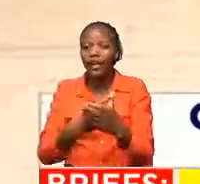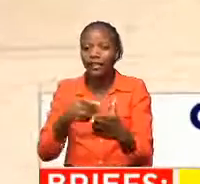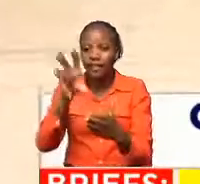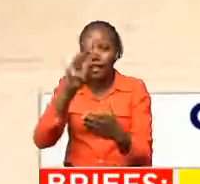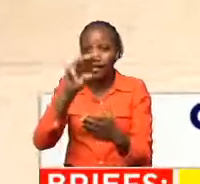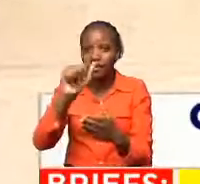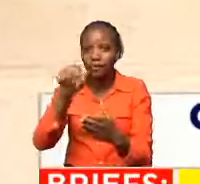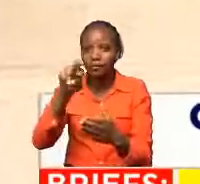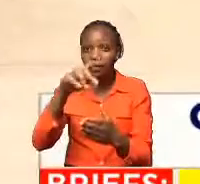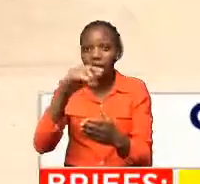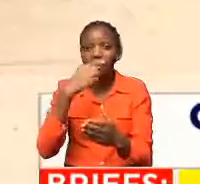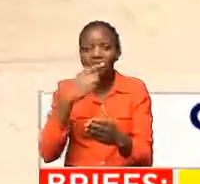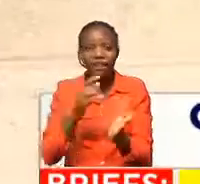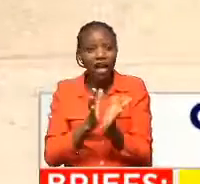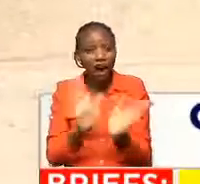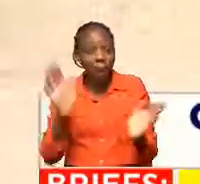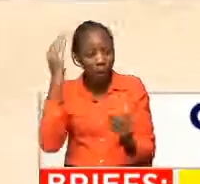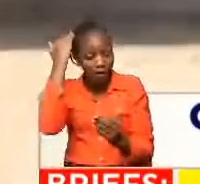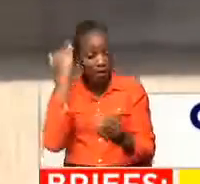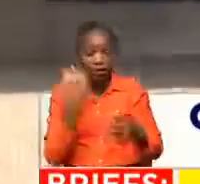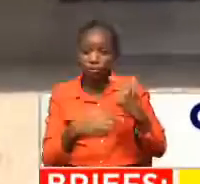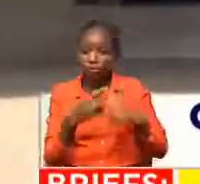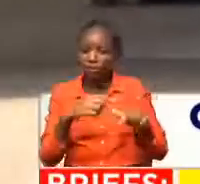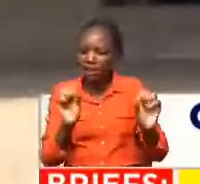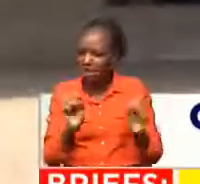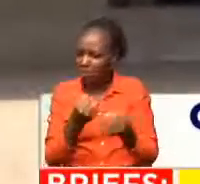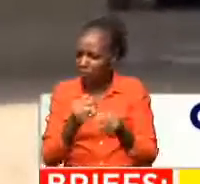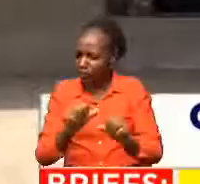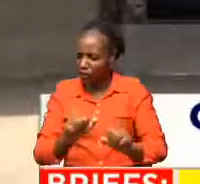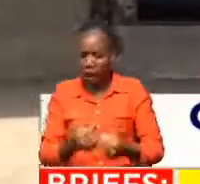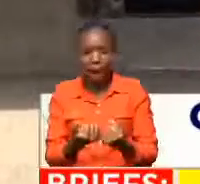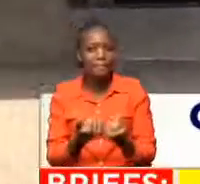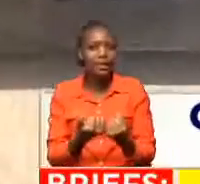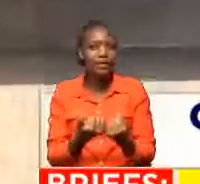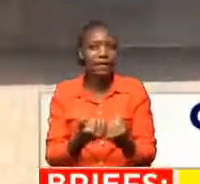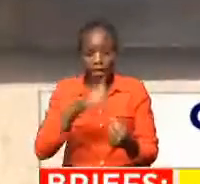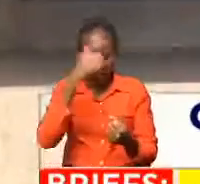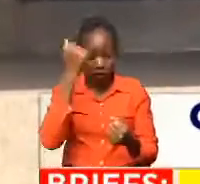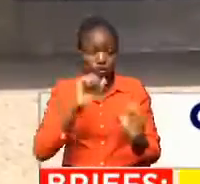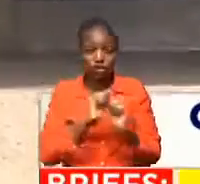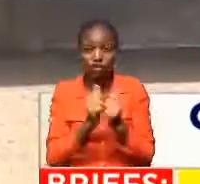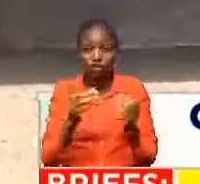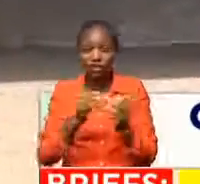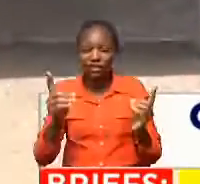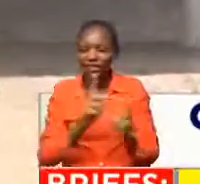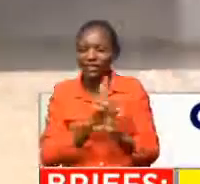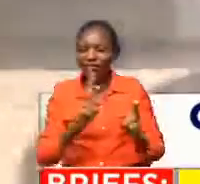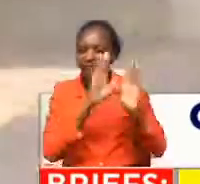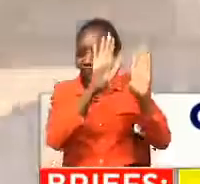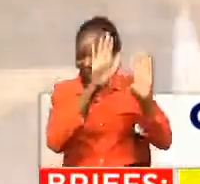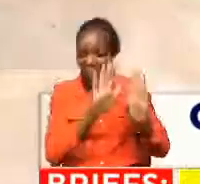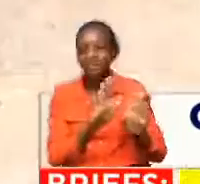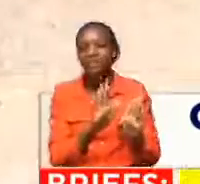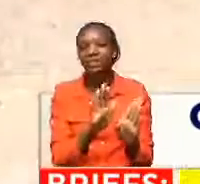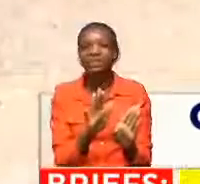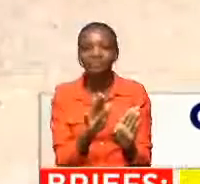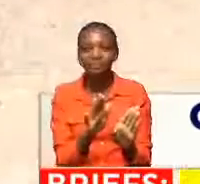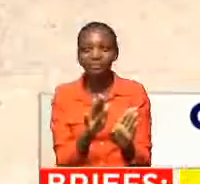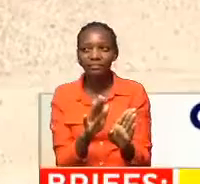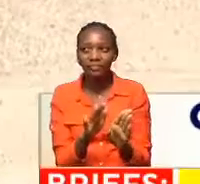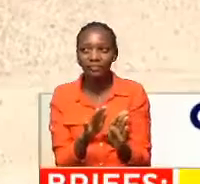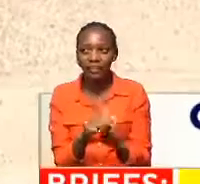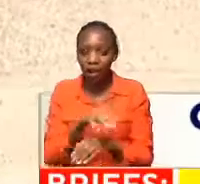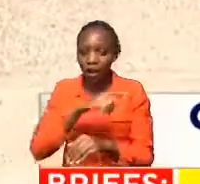session could be a prime ground for spreading the virus since social distancing is nearly impossible in courtrooms. We have come